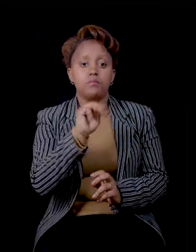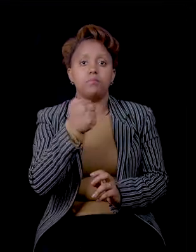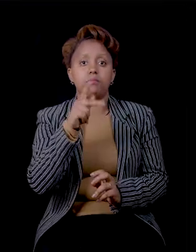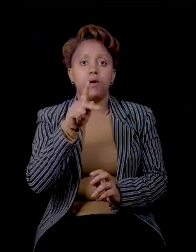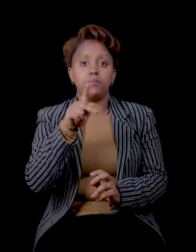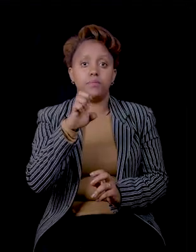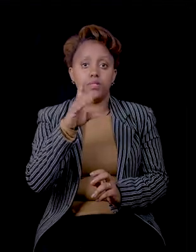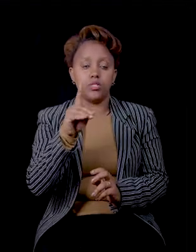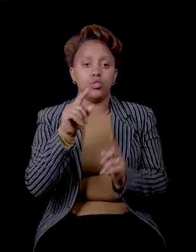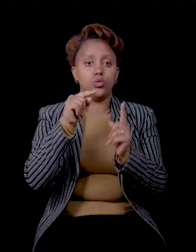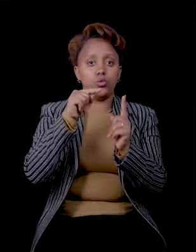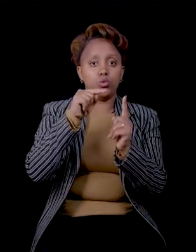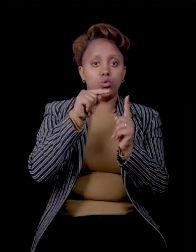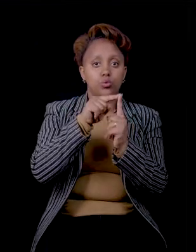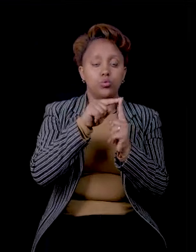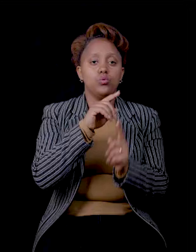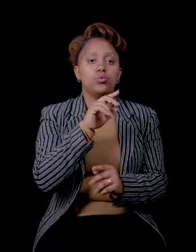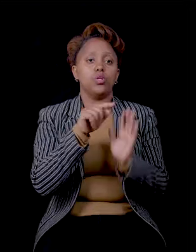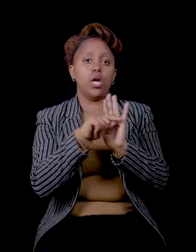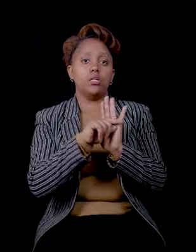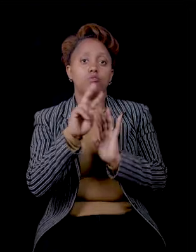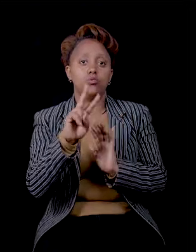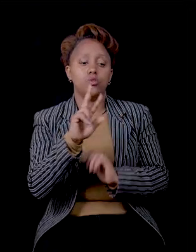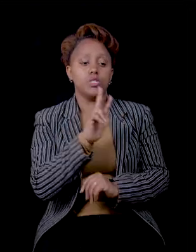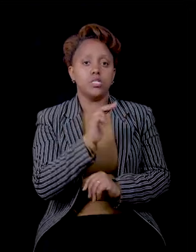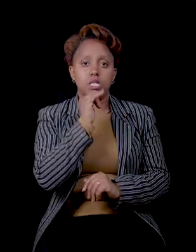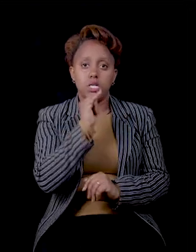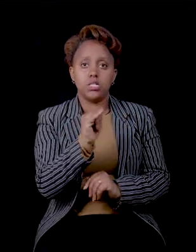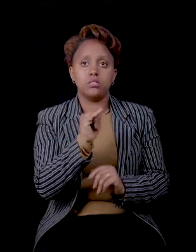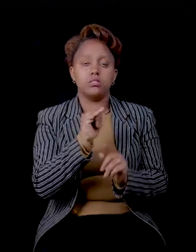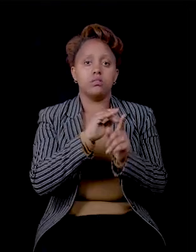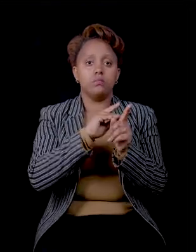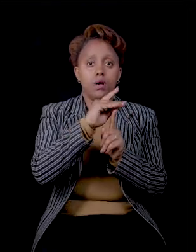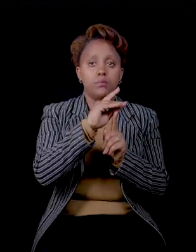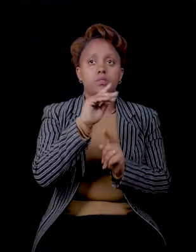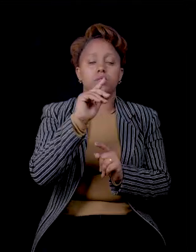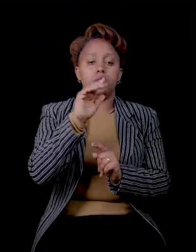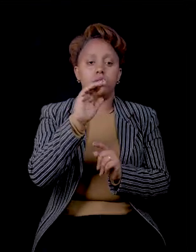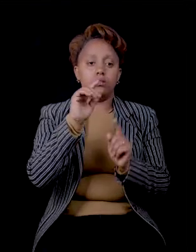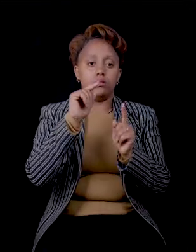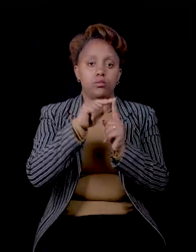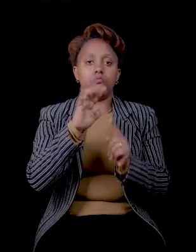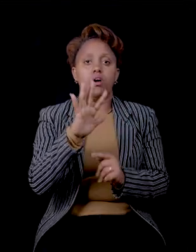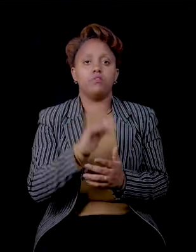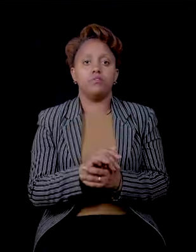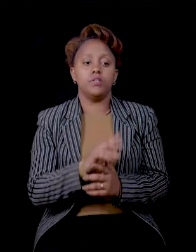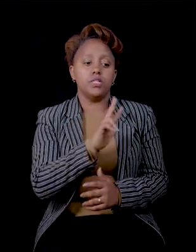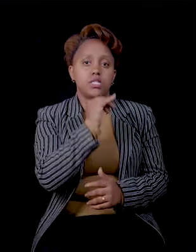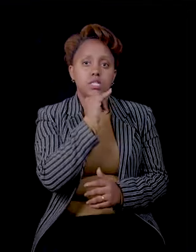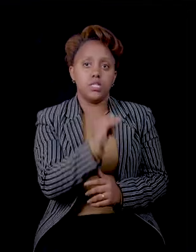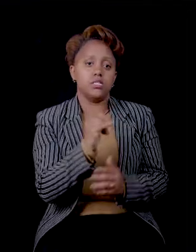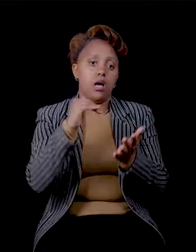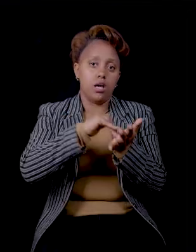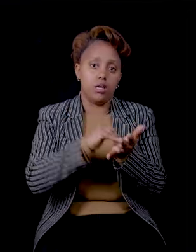mapped into -2, and 3 is mapped into 5,